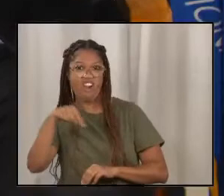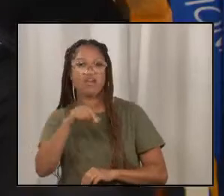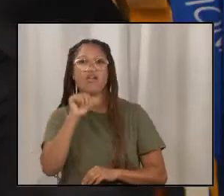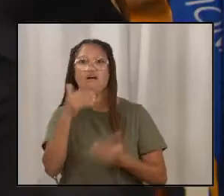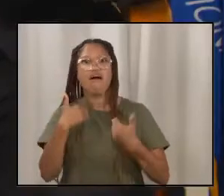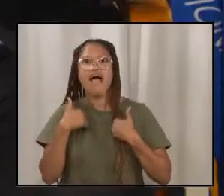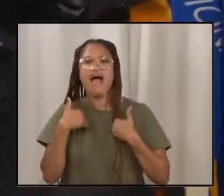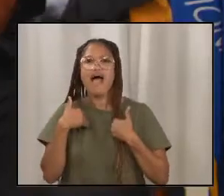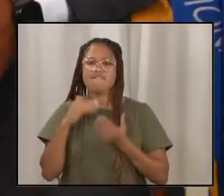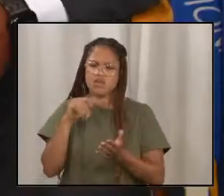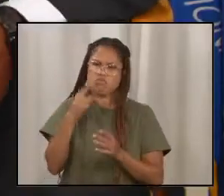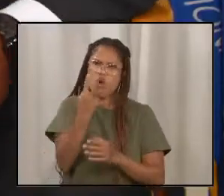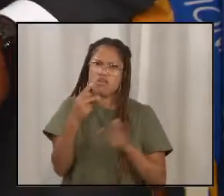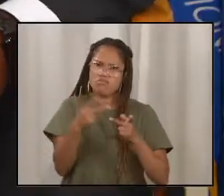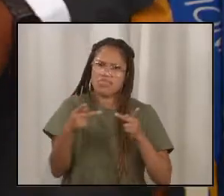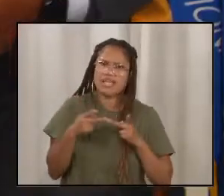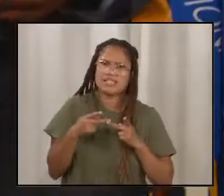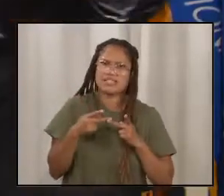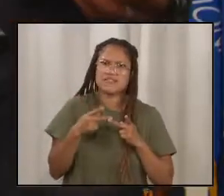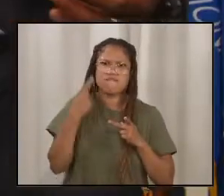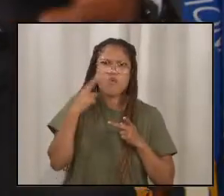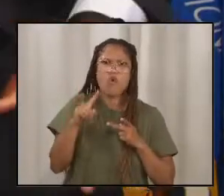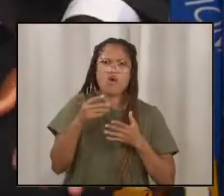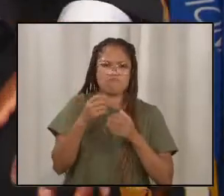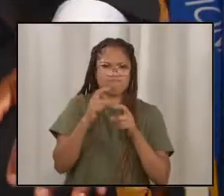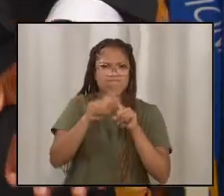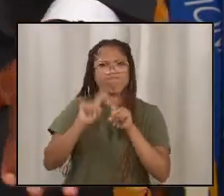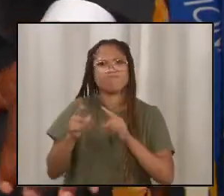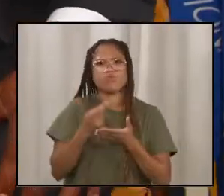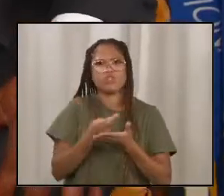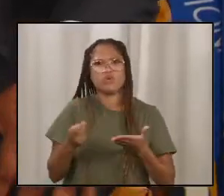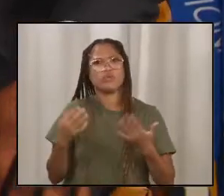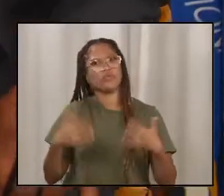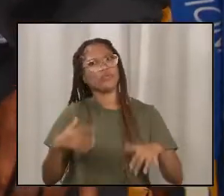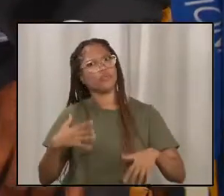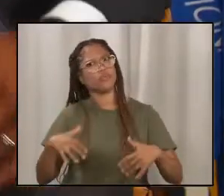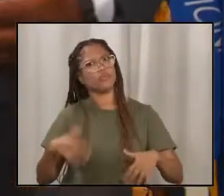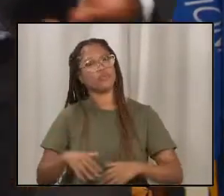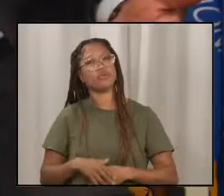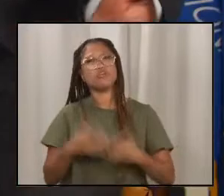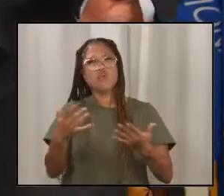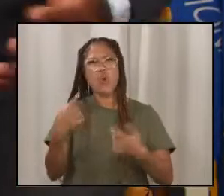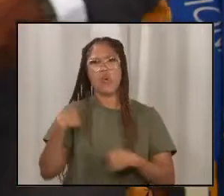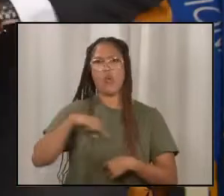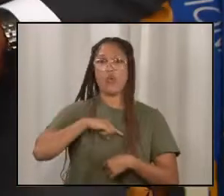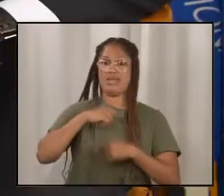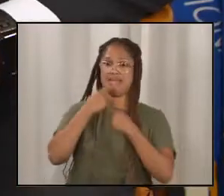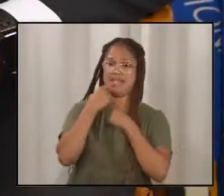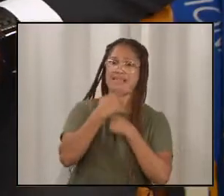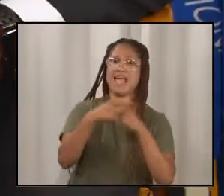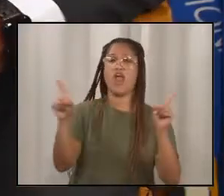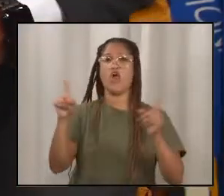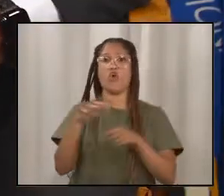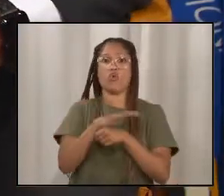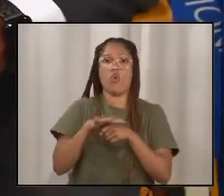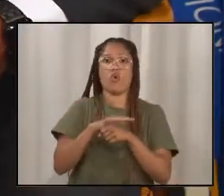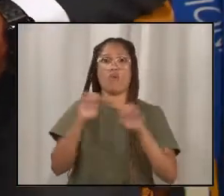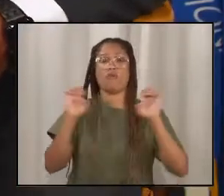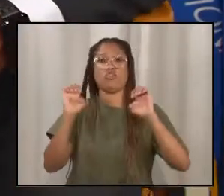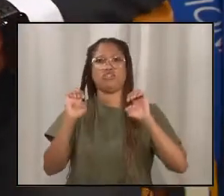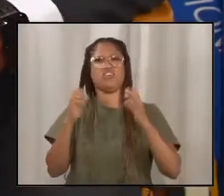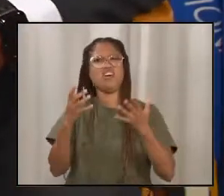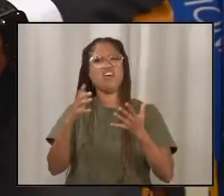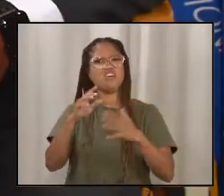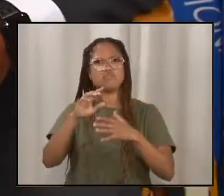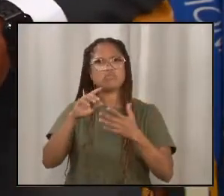to connect folks to resources. So tell me, since we declared the local emergency, how has your work changed? Yeah, the emergency